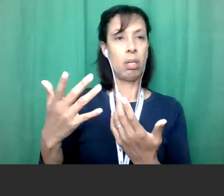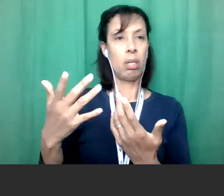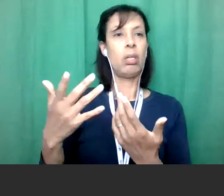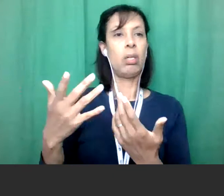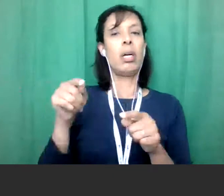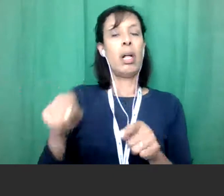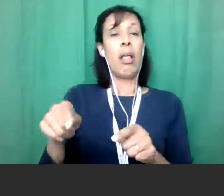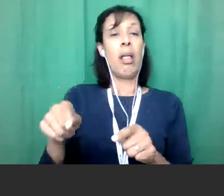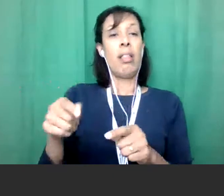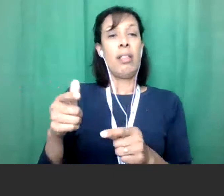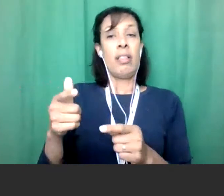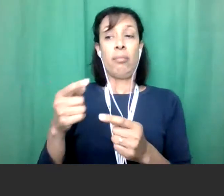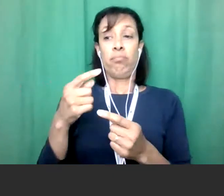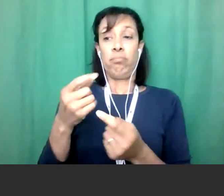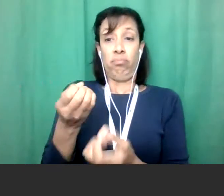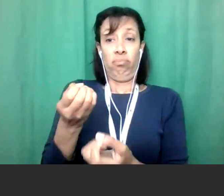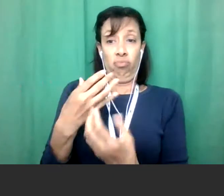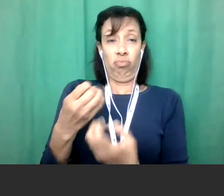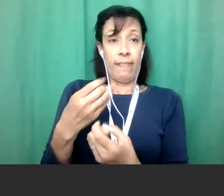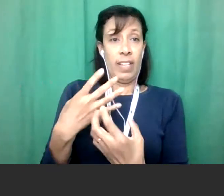your discussion section.